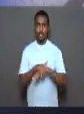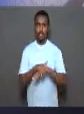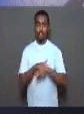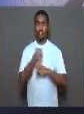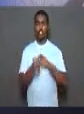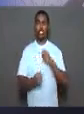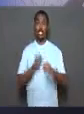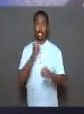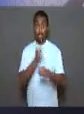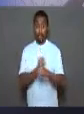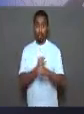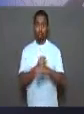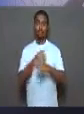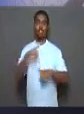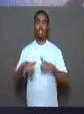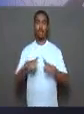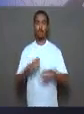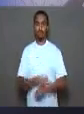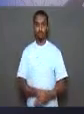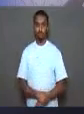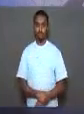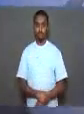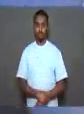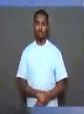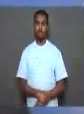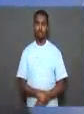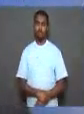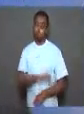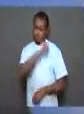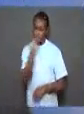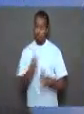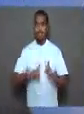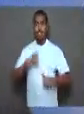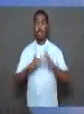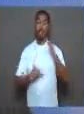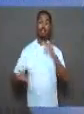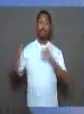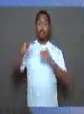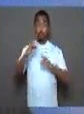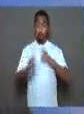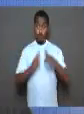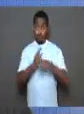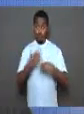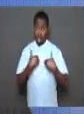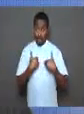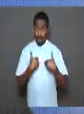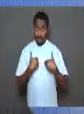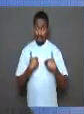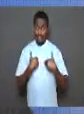English is an international language. More than any other language in the